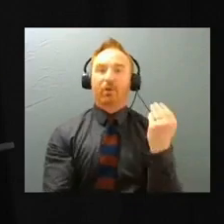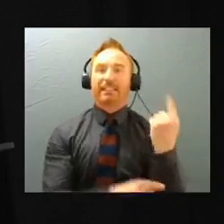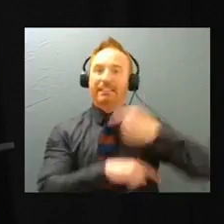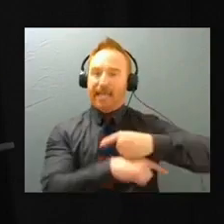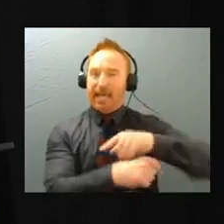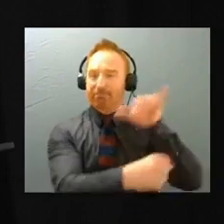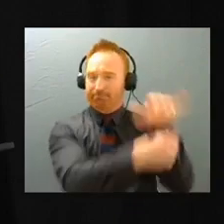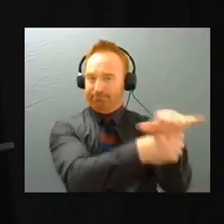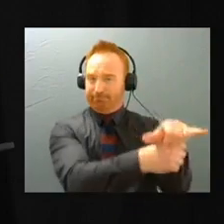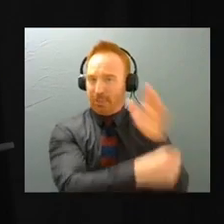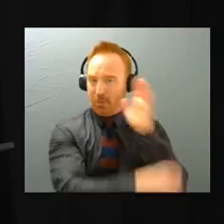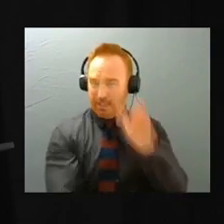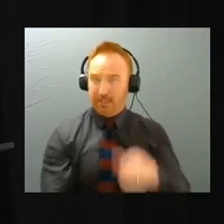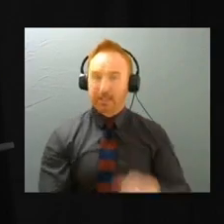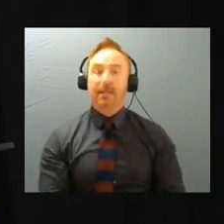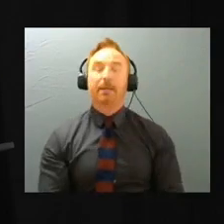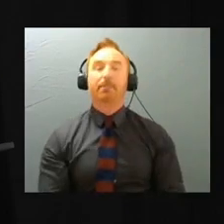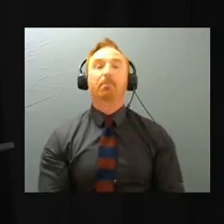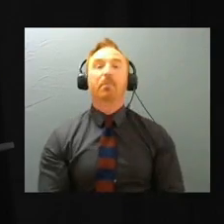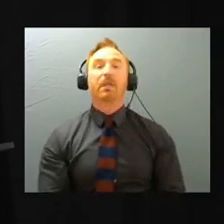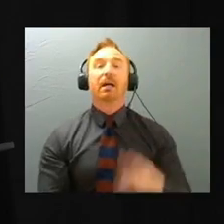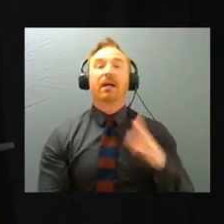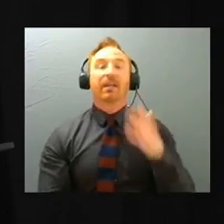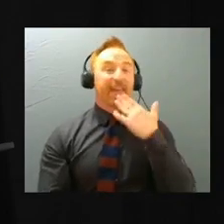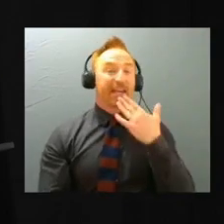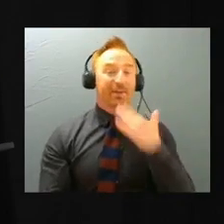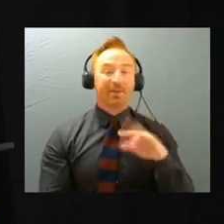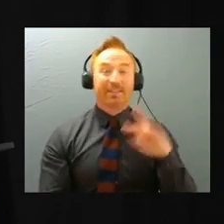Thank you. Follow-up, John?